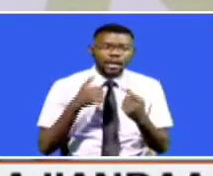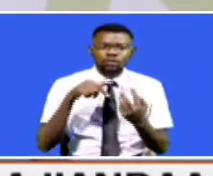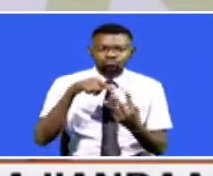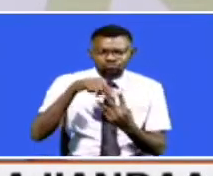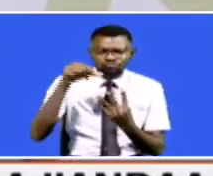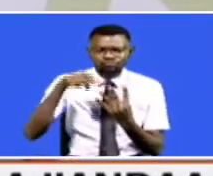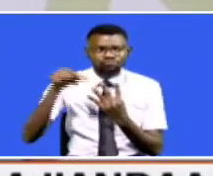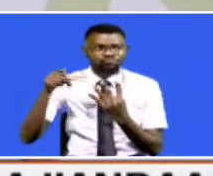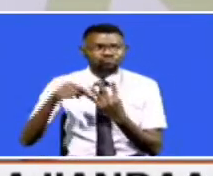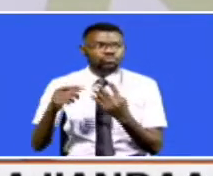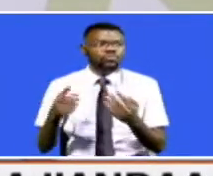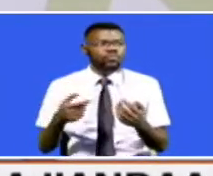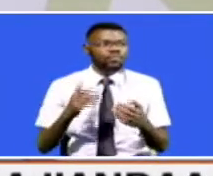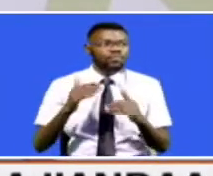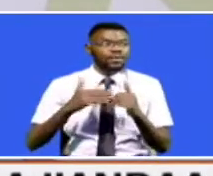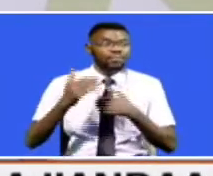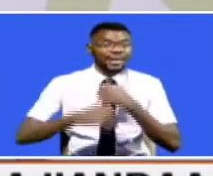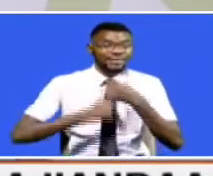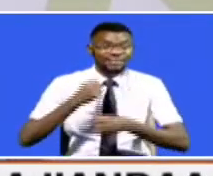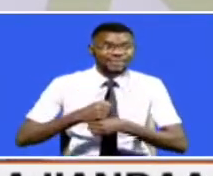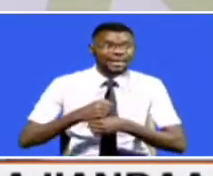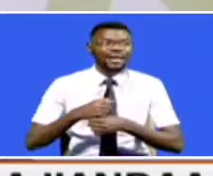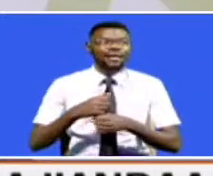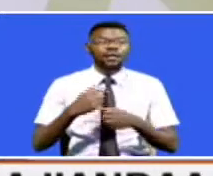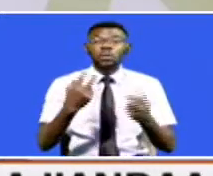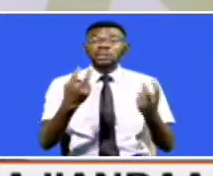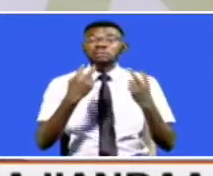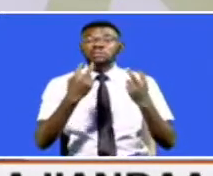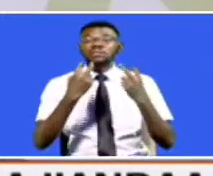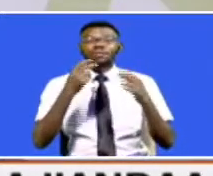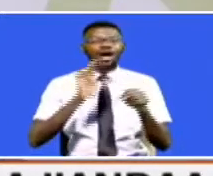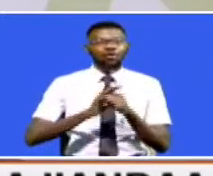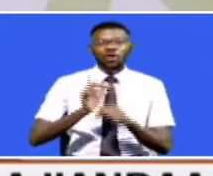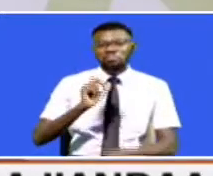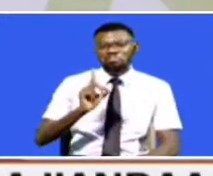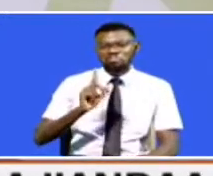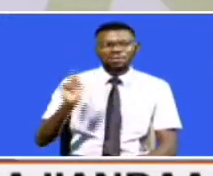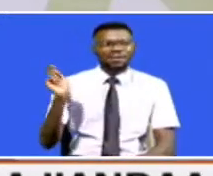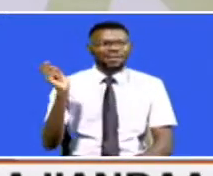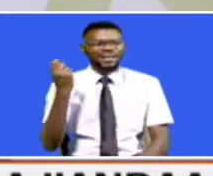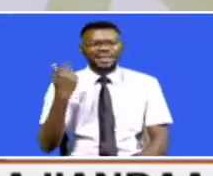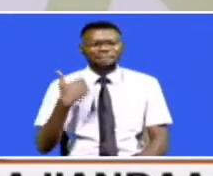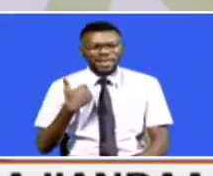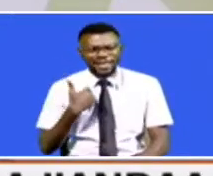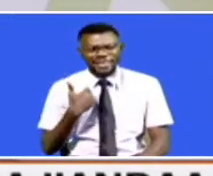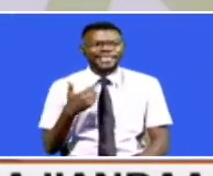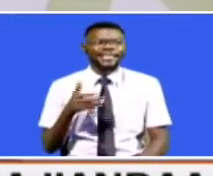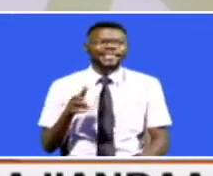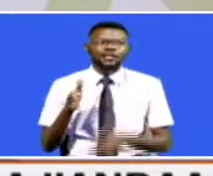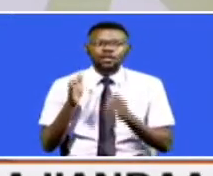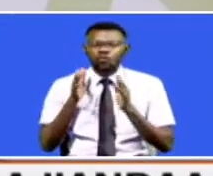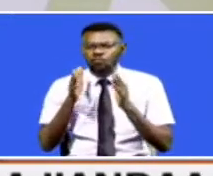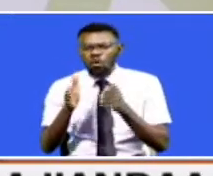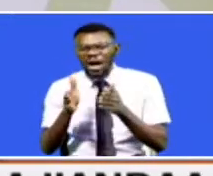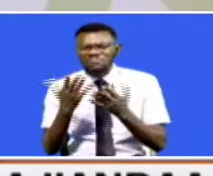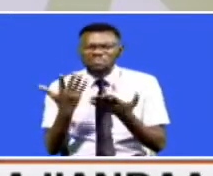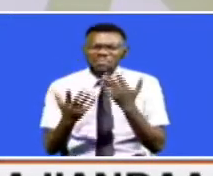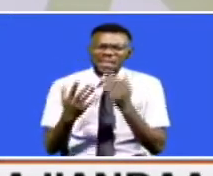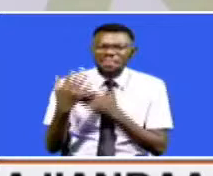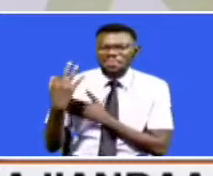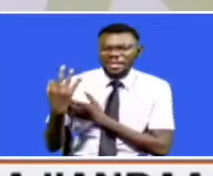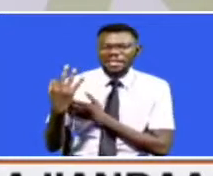next year, you won't see a lot of me, especially in Kenya. We are doing very little races in Kenya. At most, it will be 3.